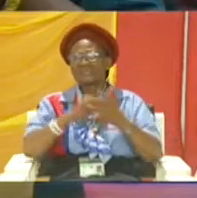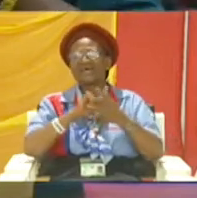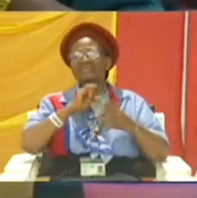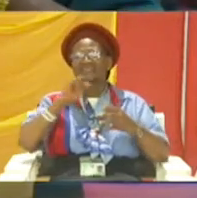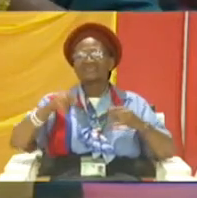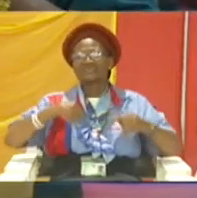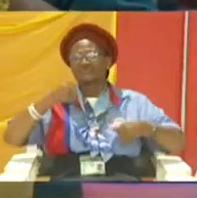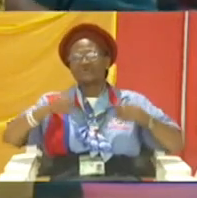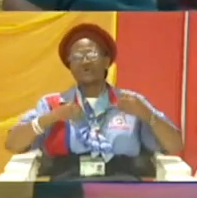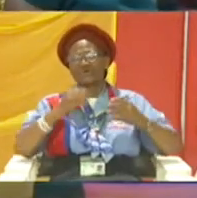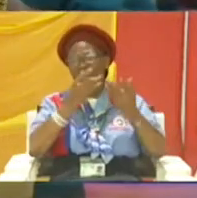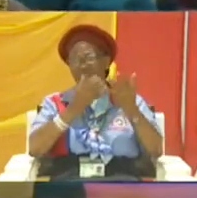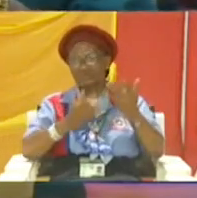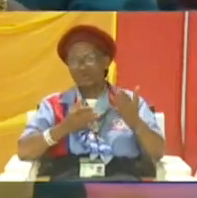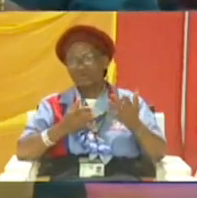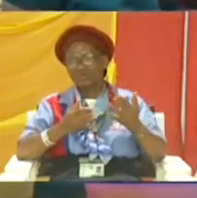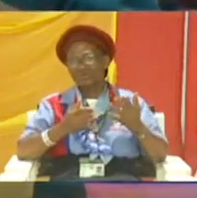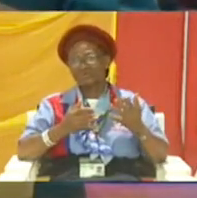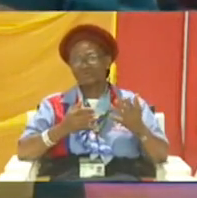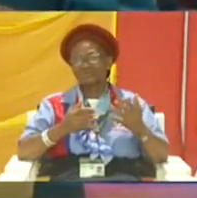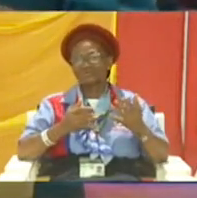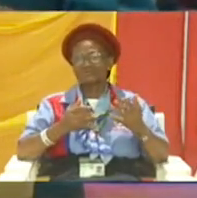joy, sorrow.